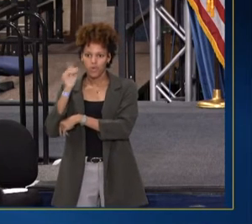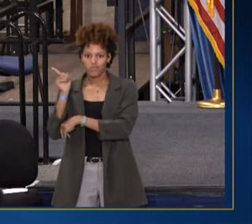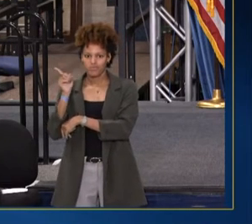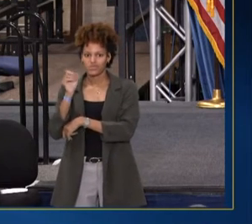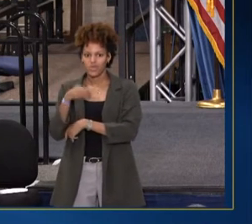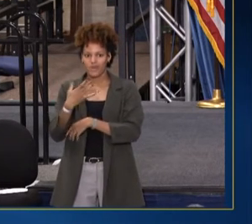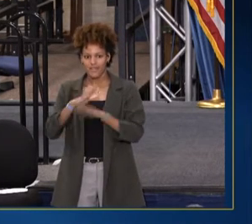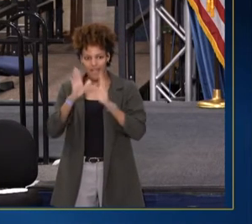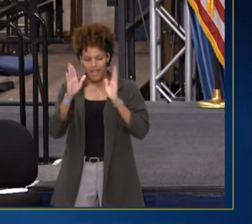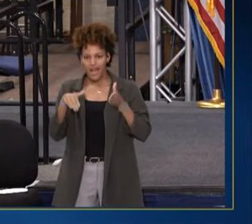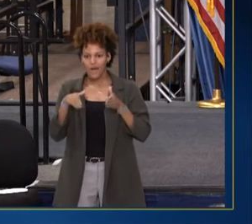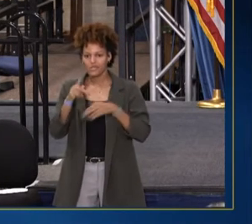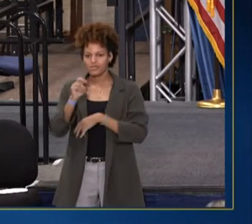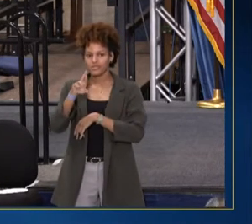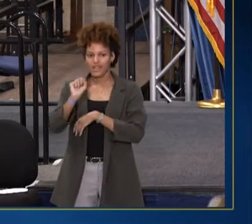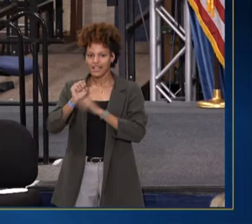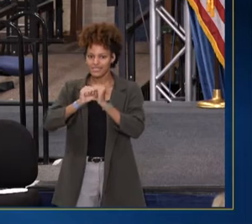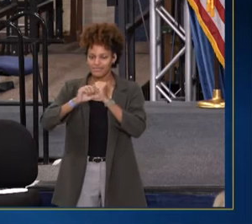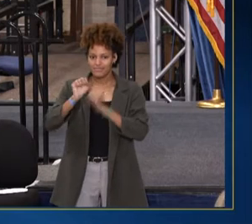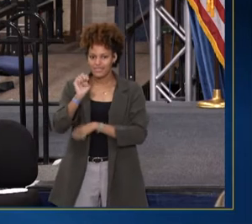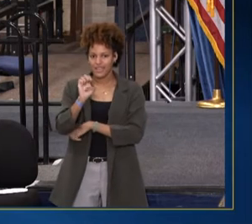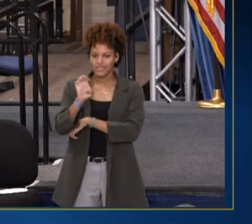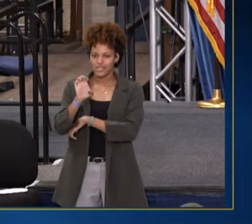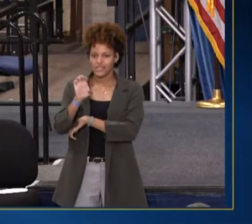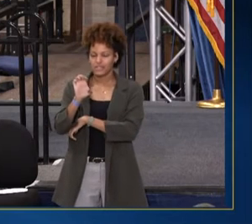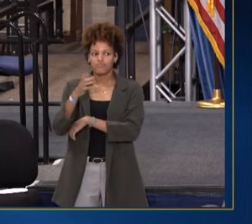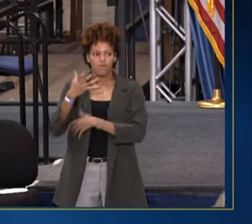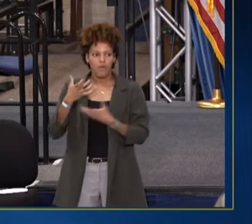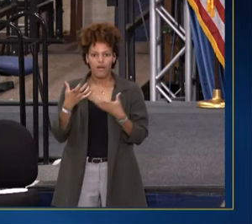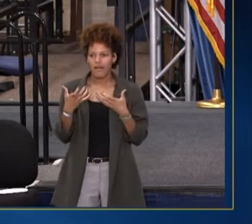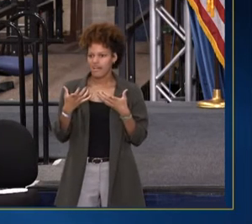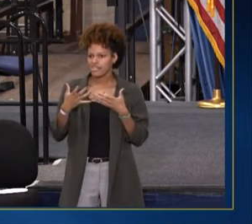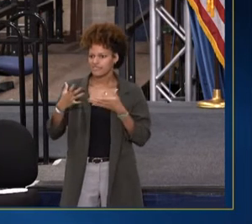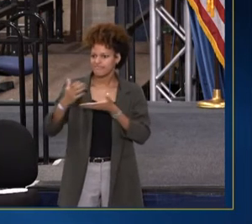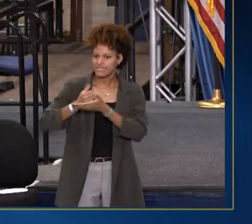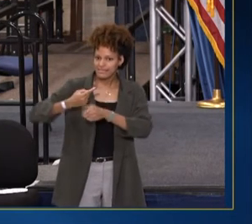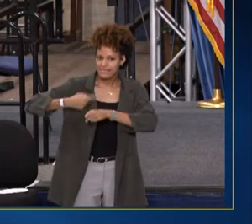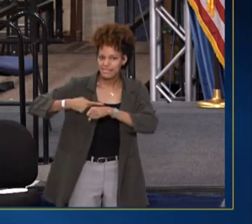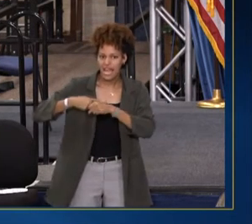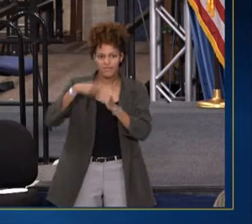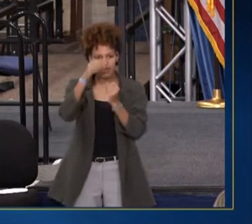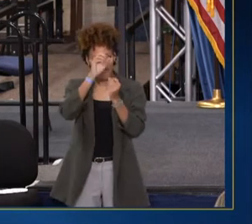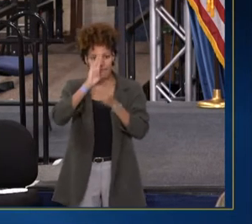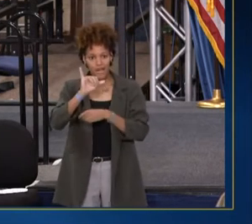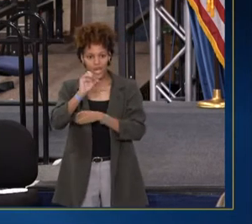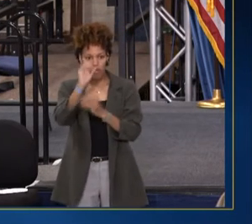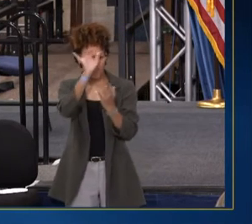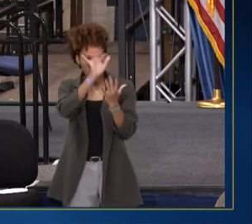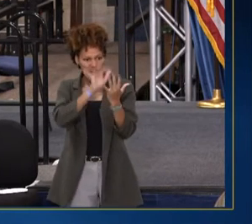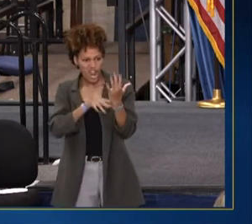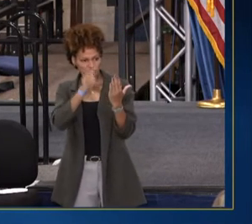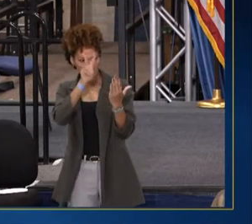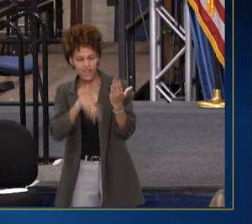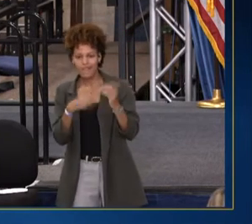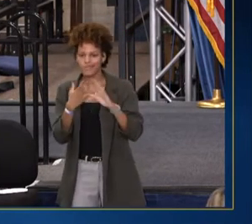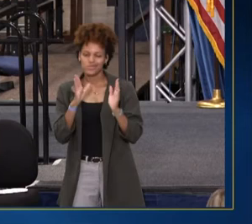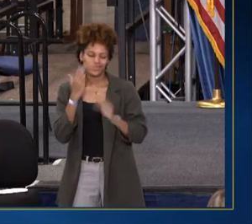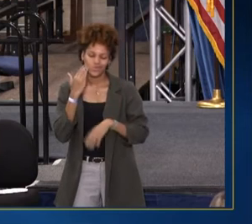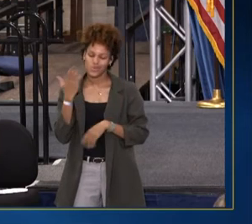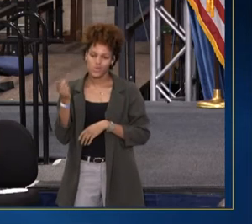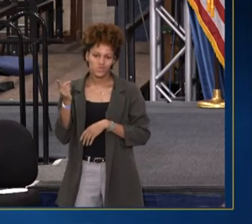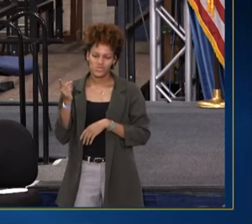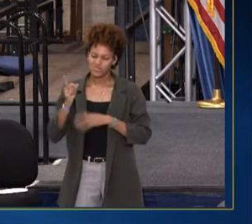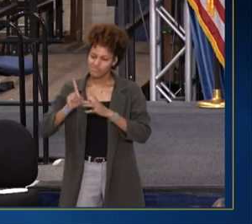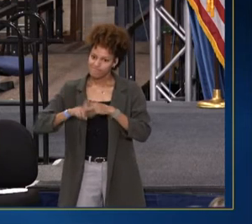Secretary. I can take as much time as I want and kind of read her extensive bio, but you all know that she is a